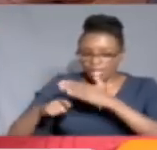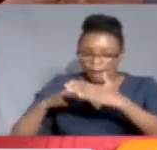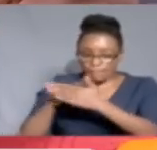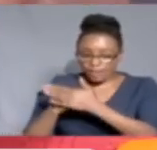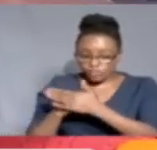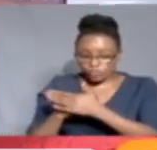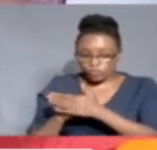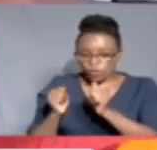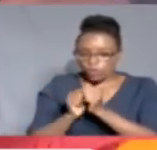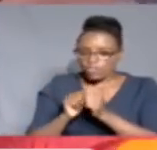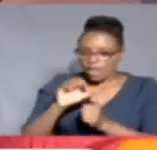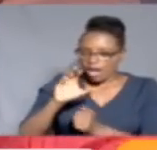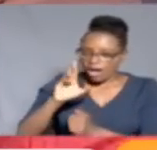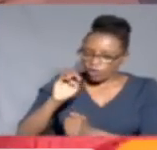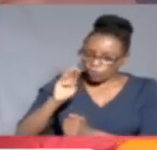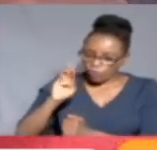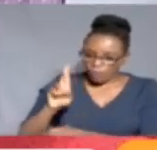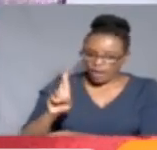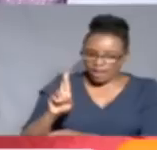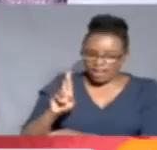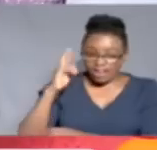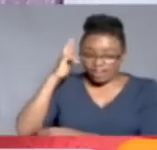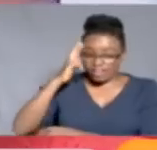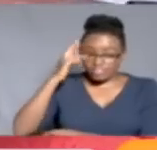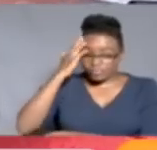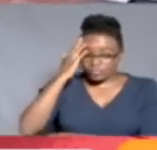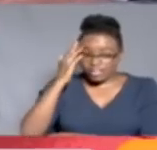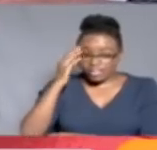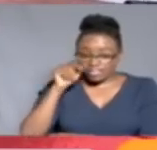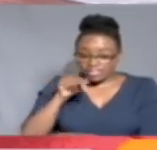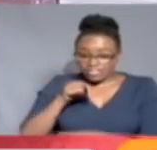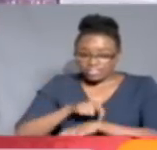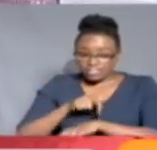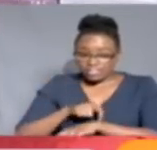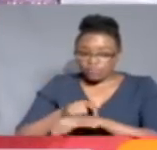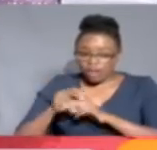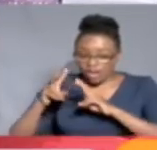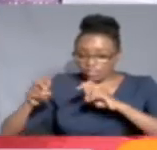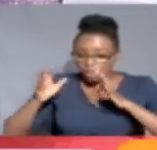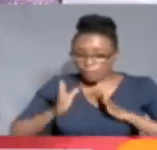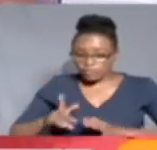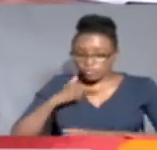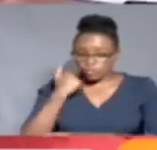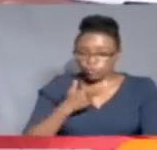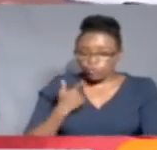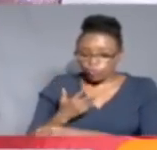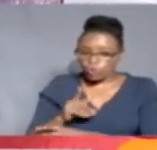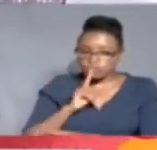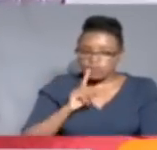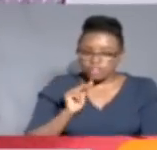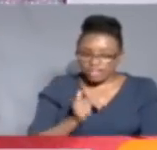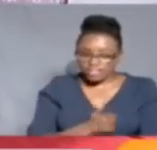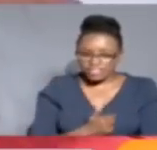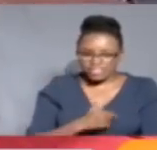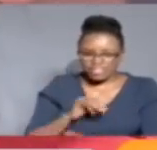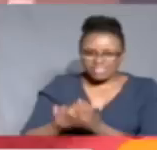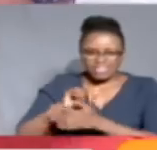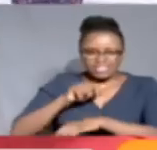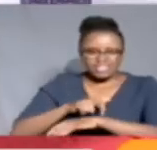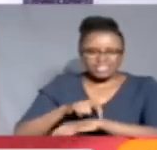with a crowbar. And that's when we went for someone who was older than us. By that time, I